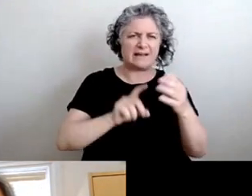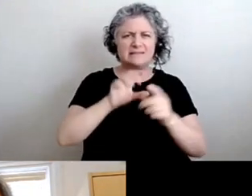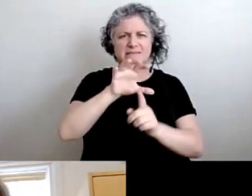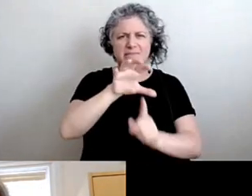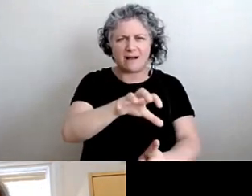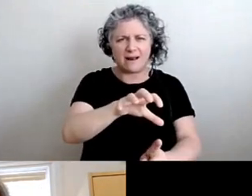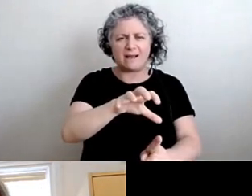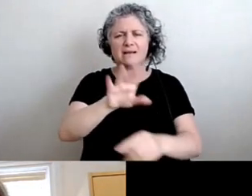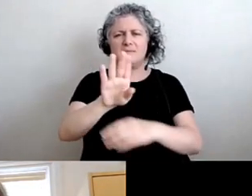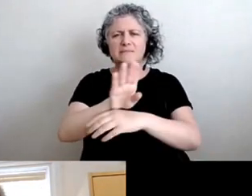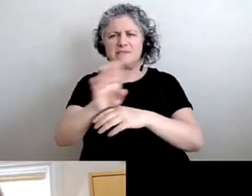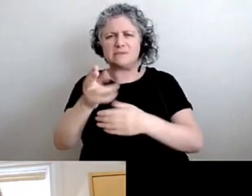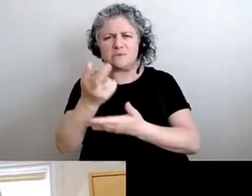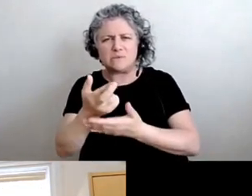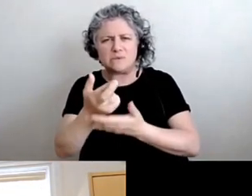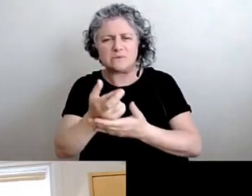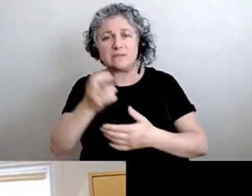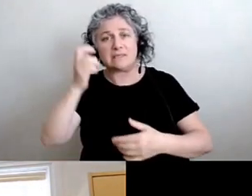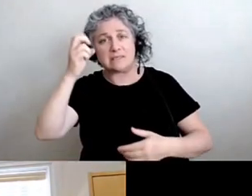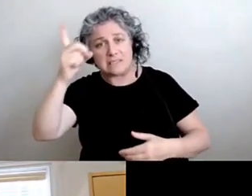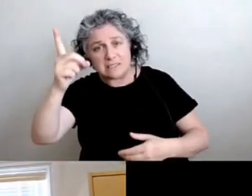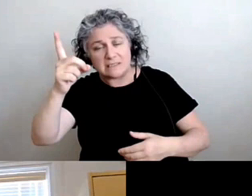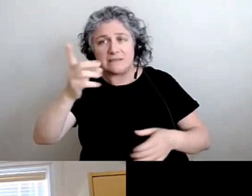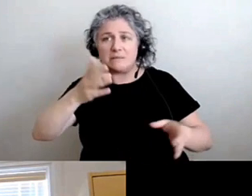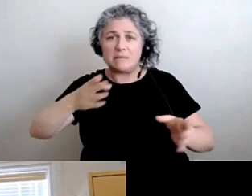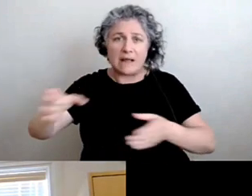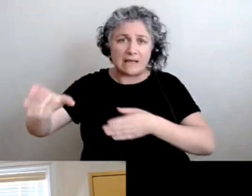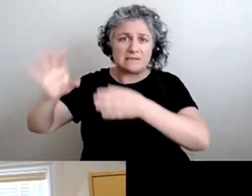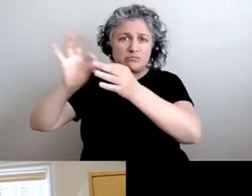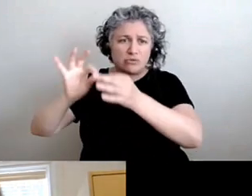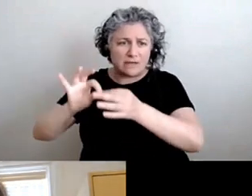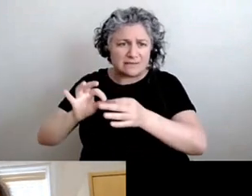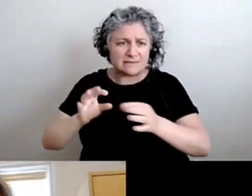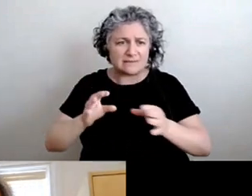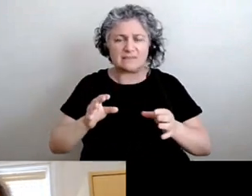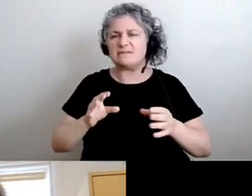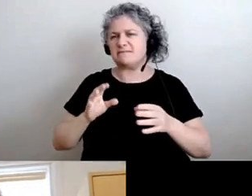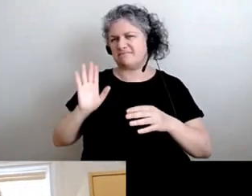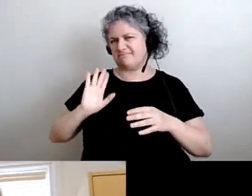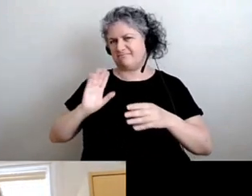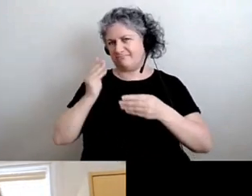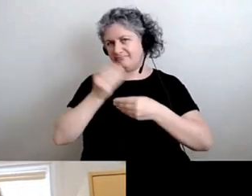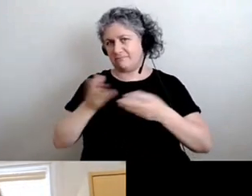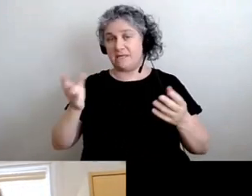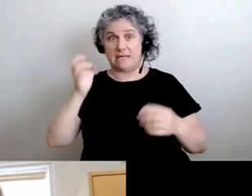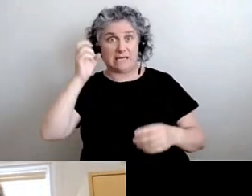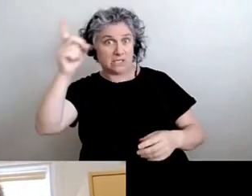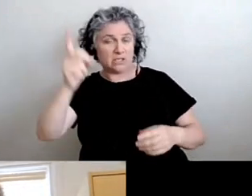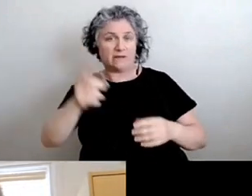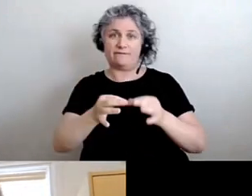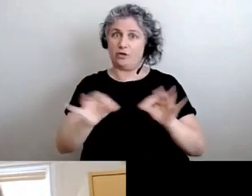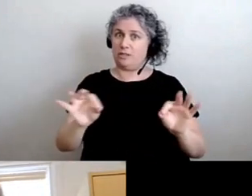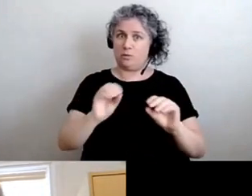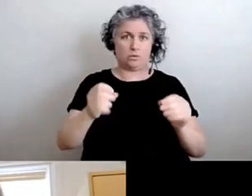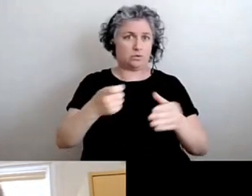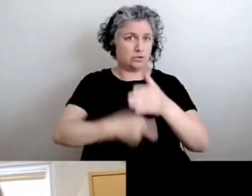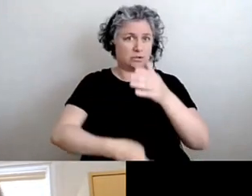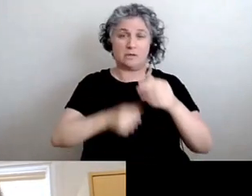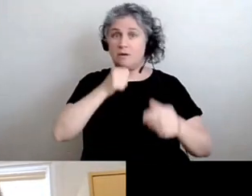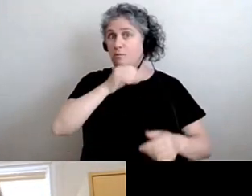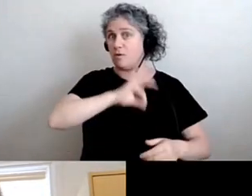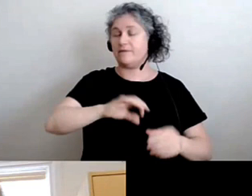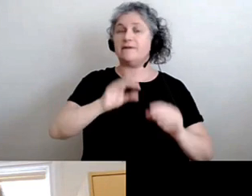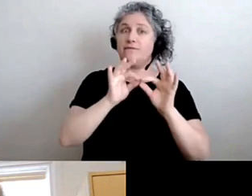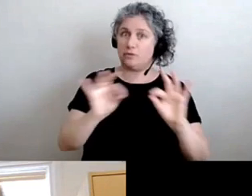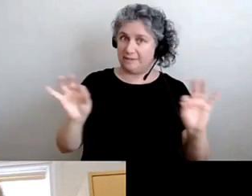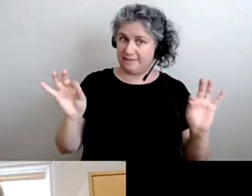Tools, Education, Plans and Pricing. And like we said, Canva Pro is free for education and for nonprofit.